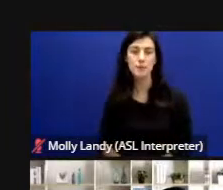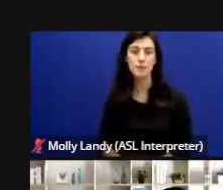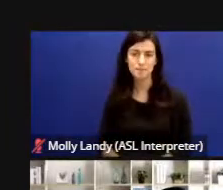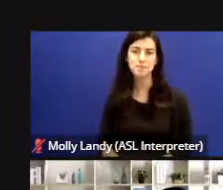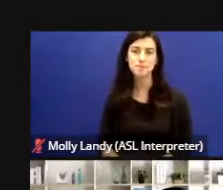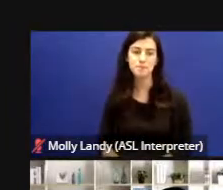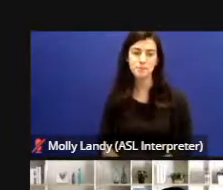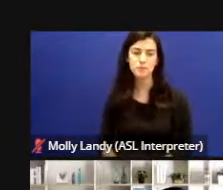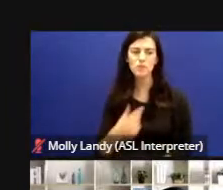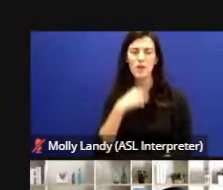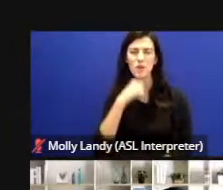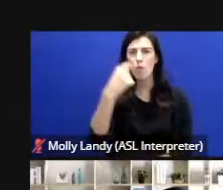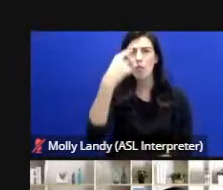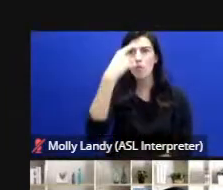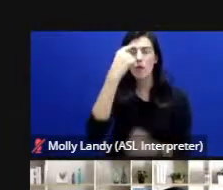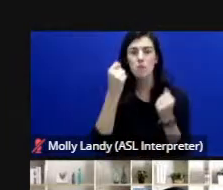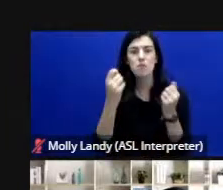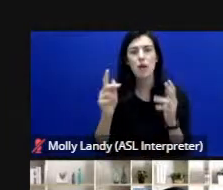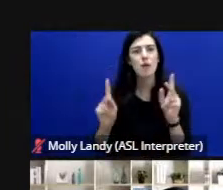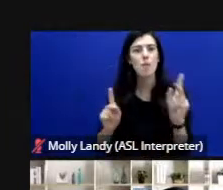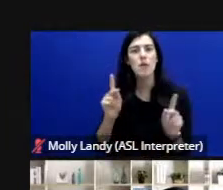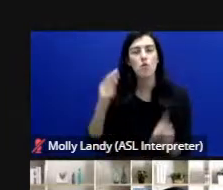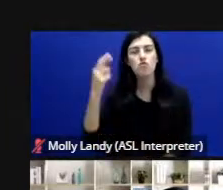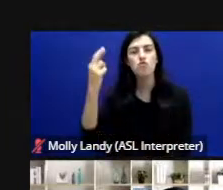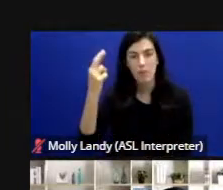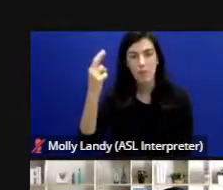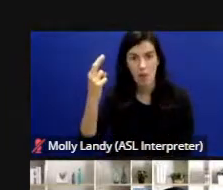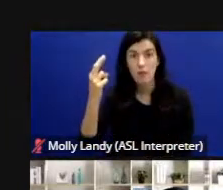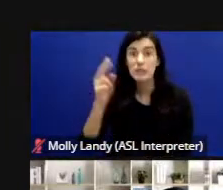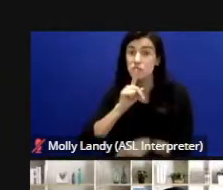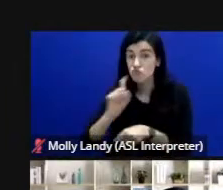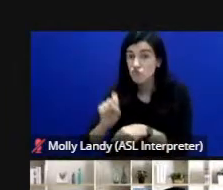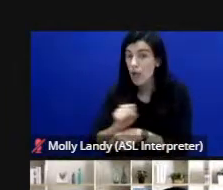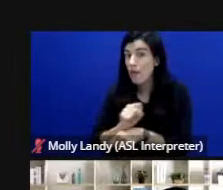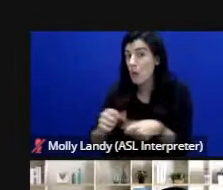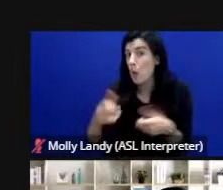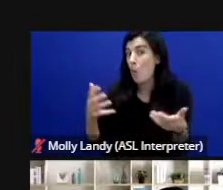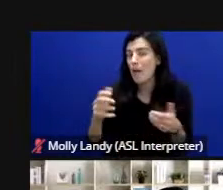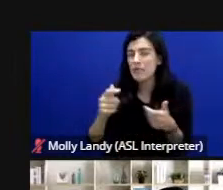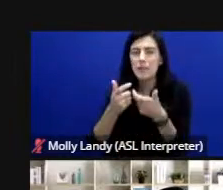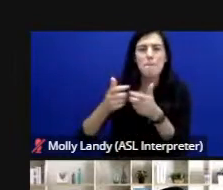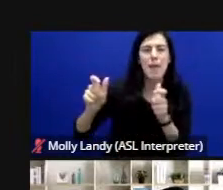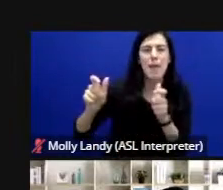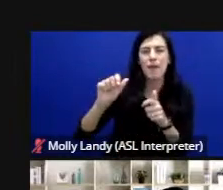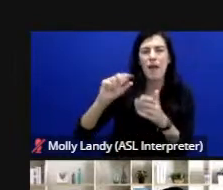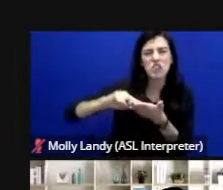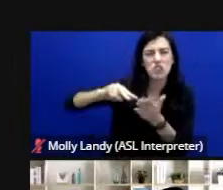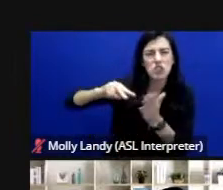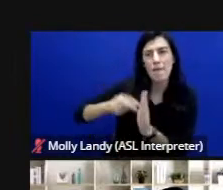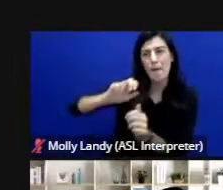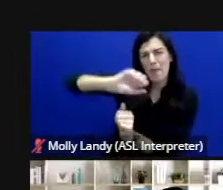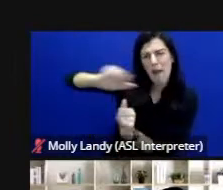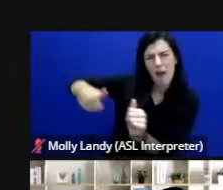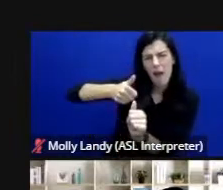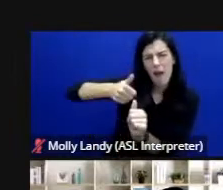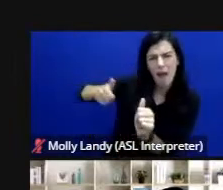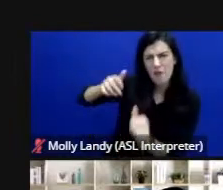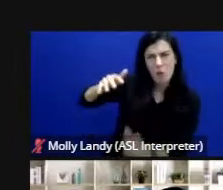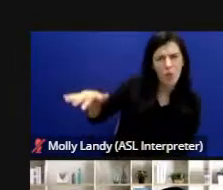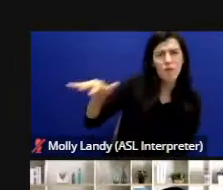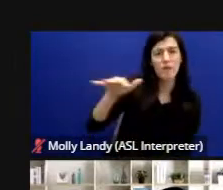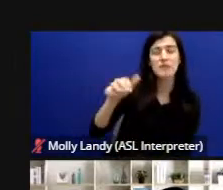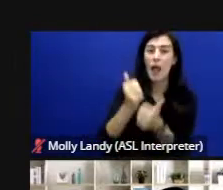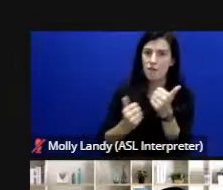I don't think so many people realize in reality what the big agenda behind all this is. I think everyone needs to go